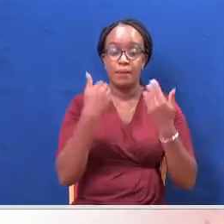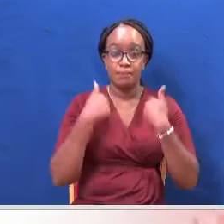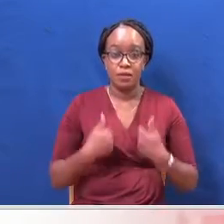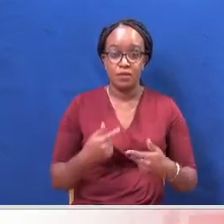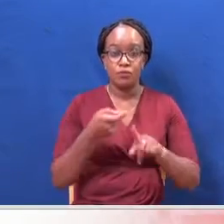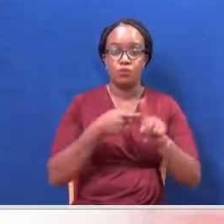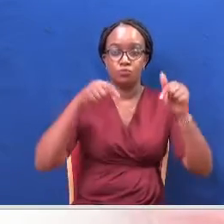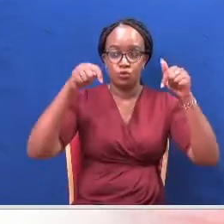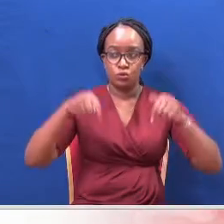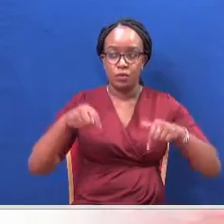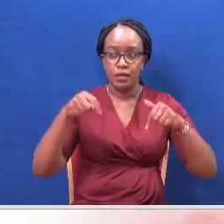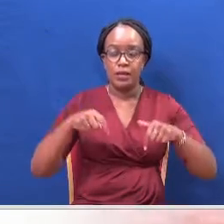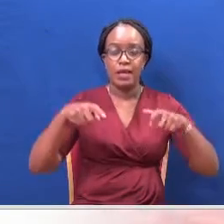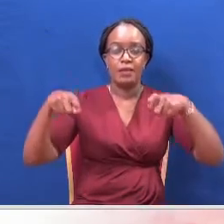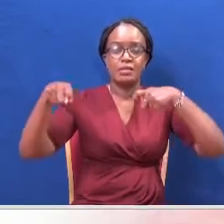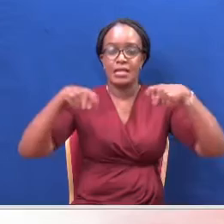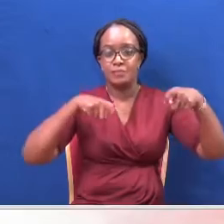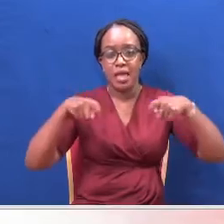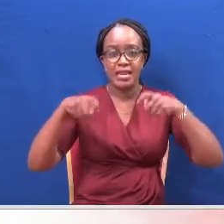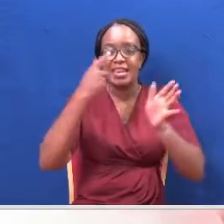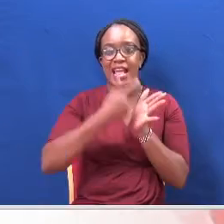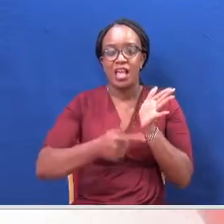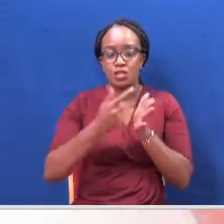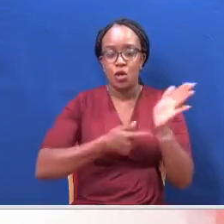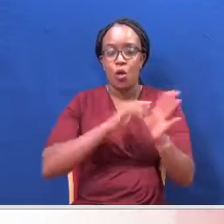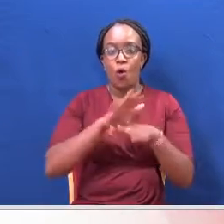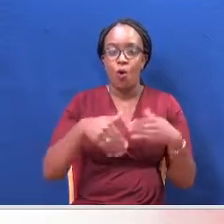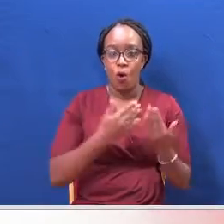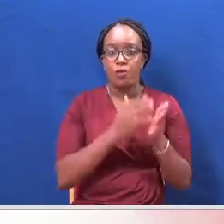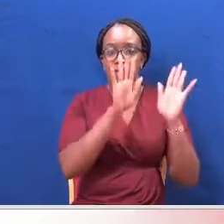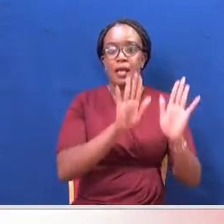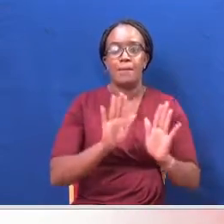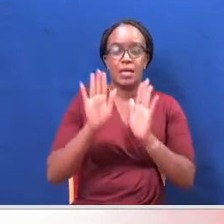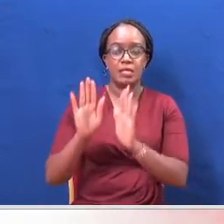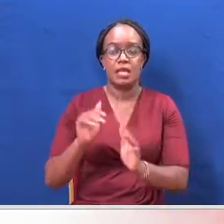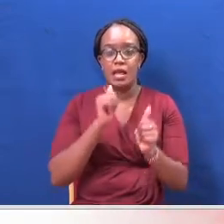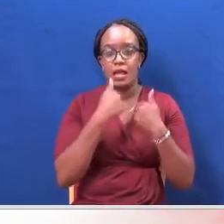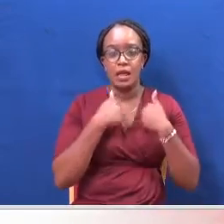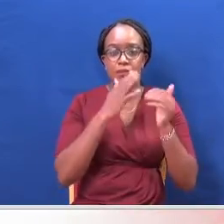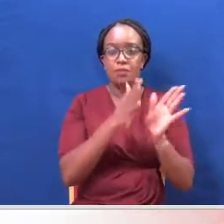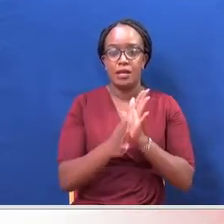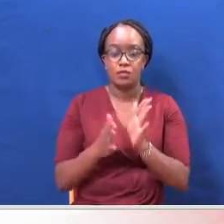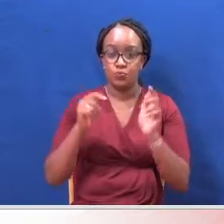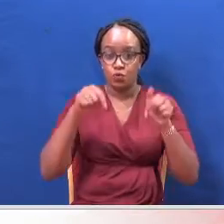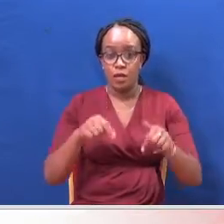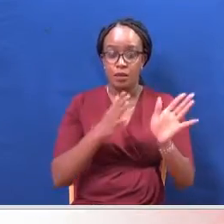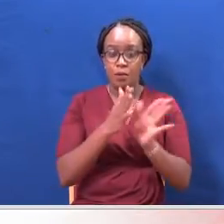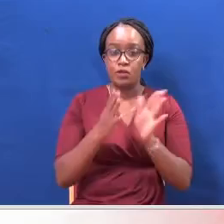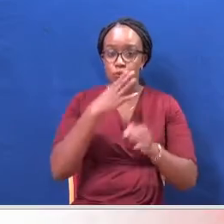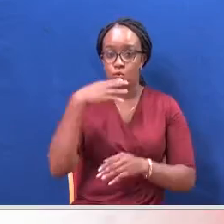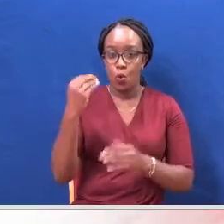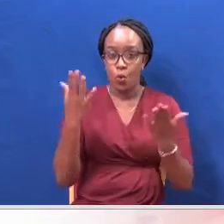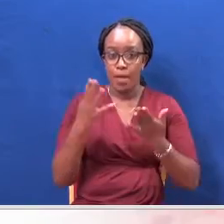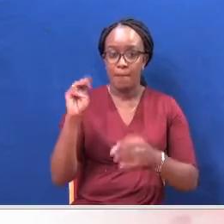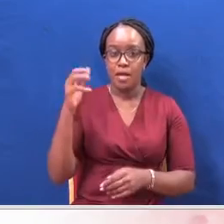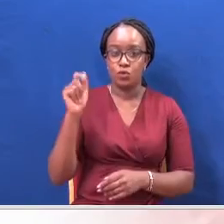leo nimesuspend rally zangu zote zile za public. Nilikuwa leo niende Matungulu na